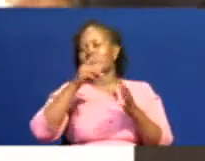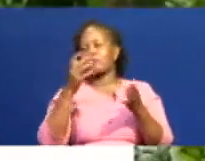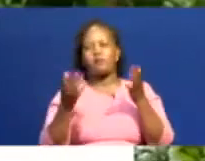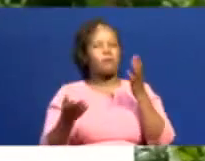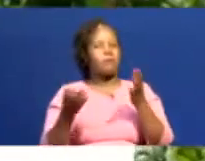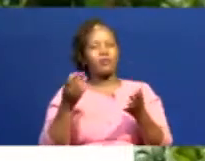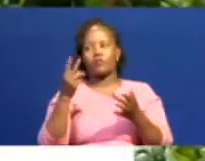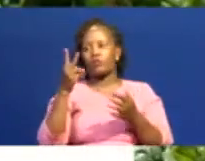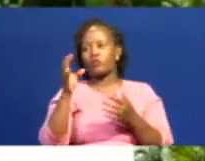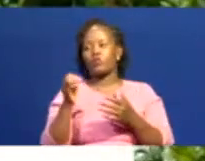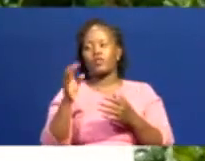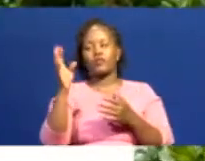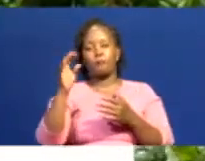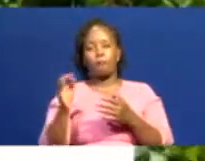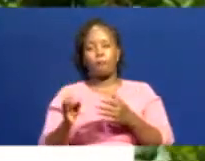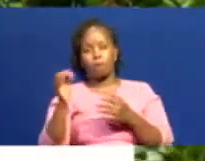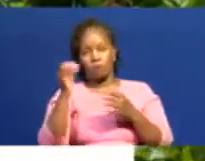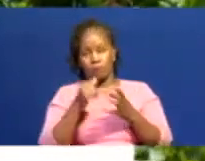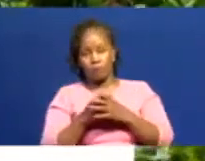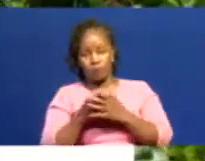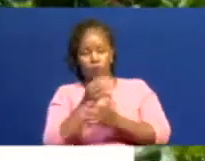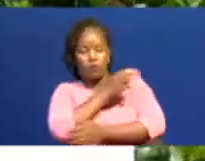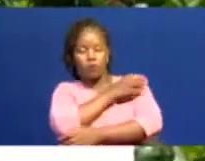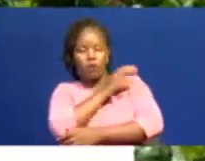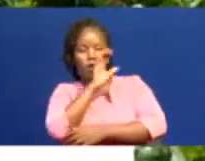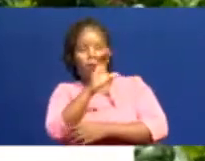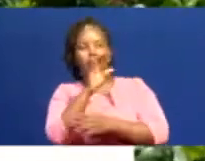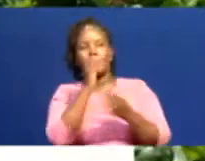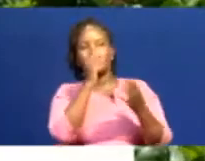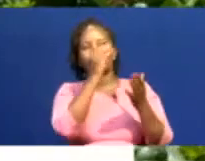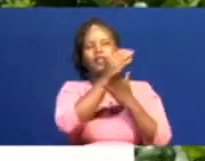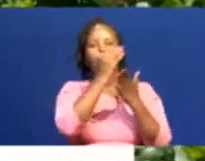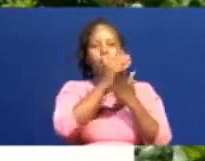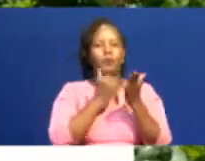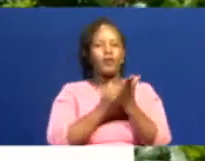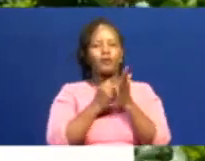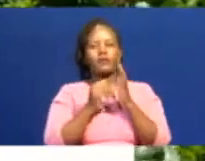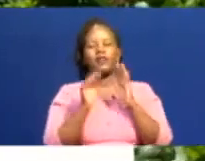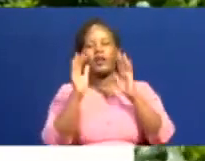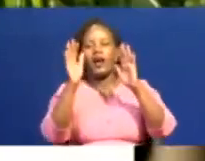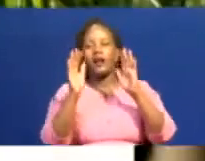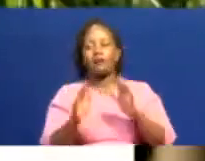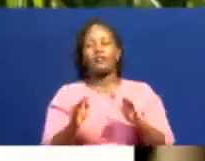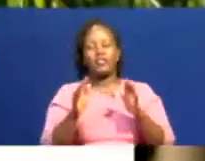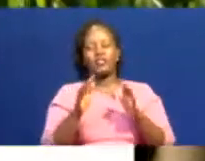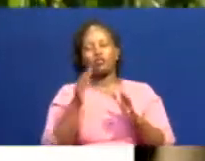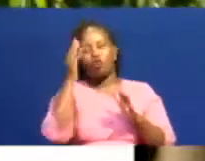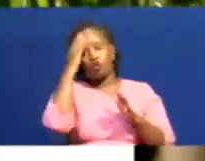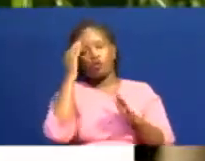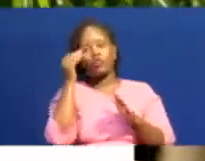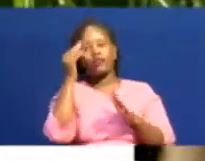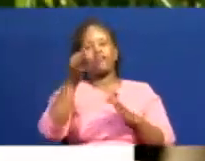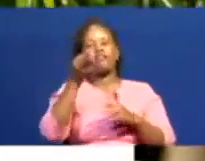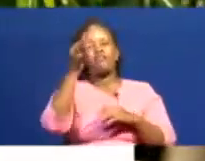20%. She says the empowerment initiatives play a crucial role in shaping the future of farming and